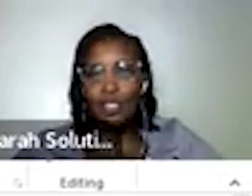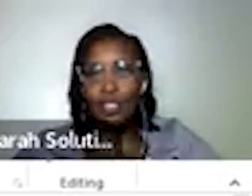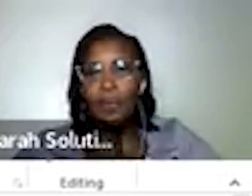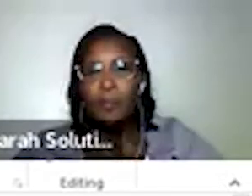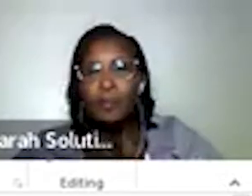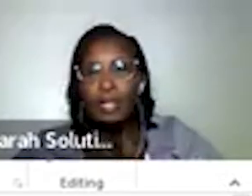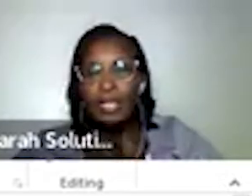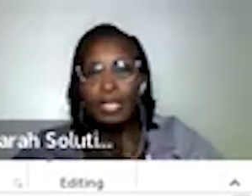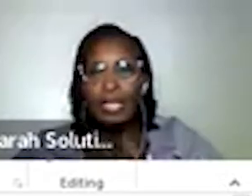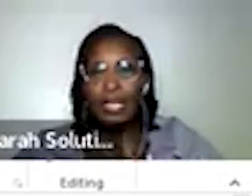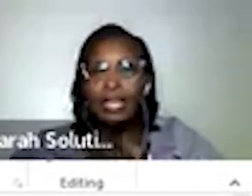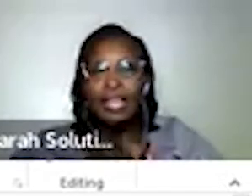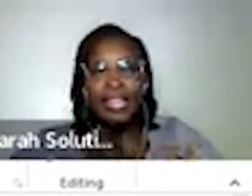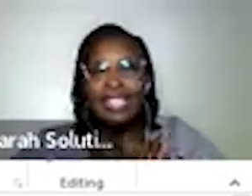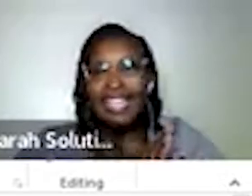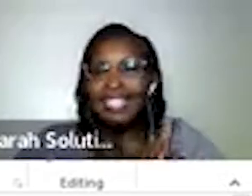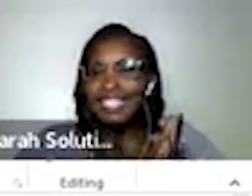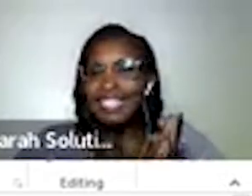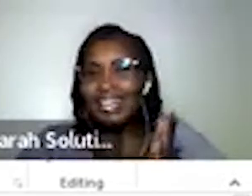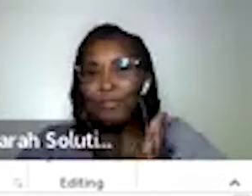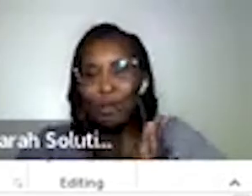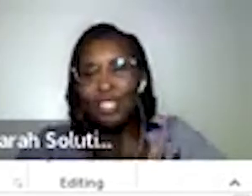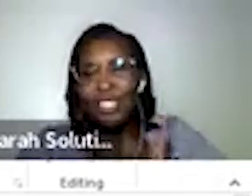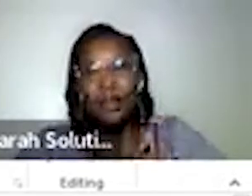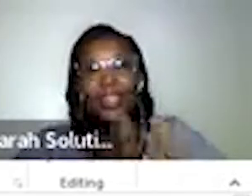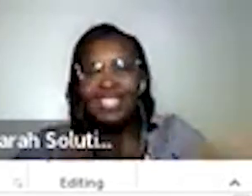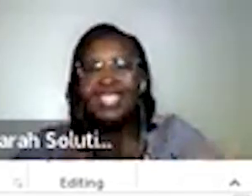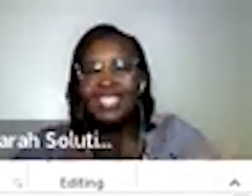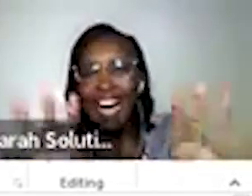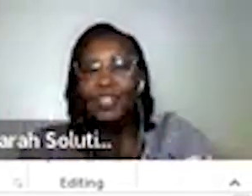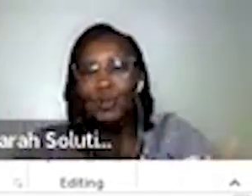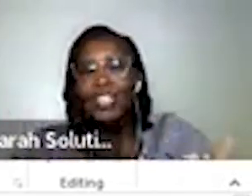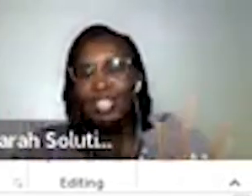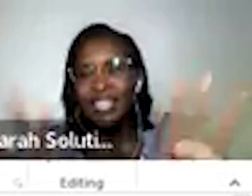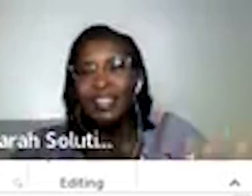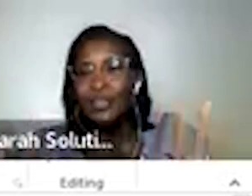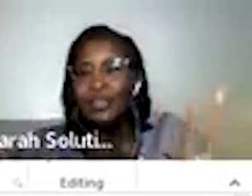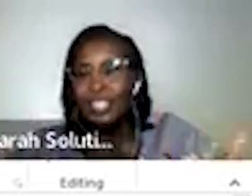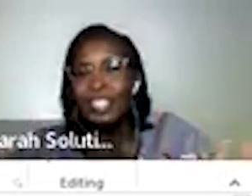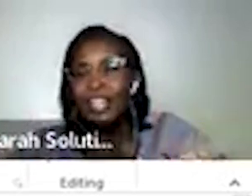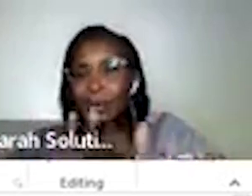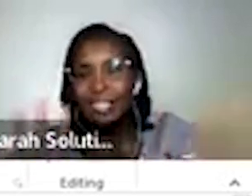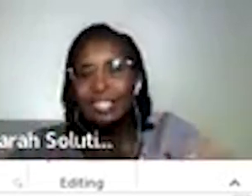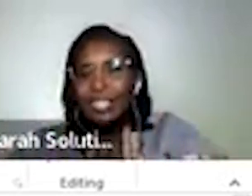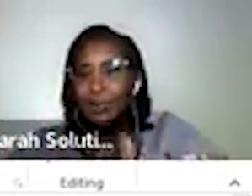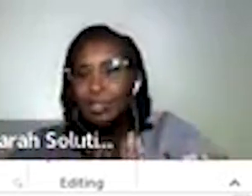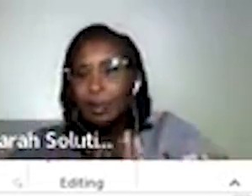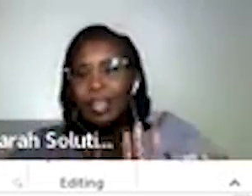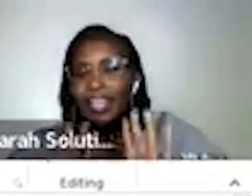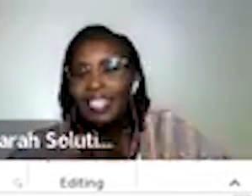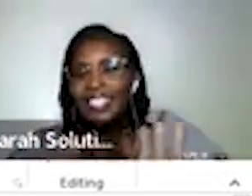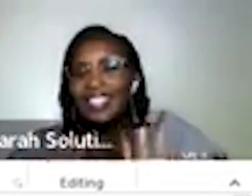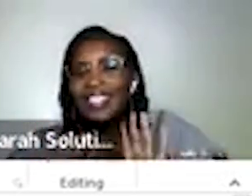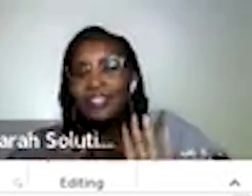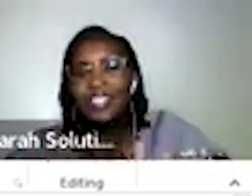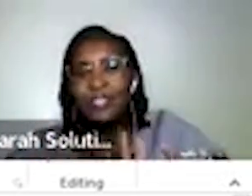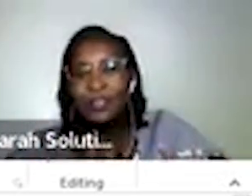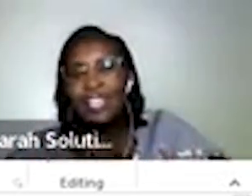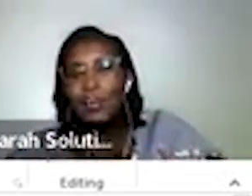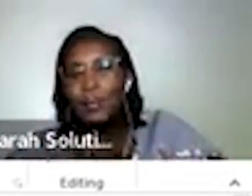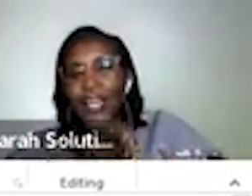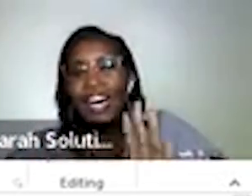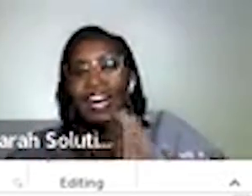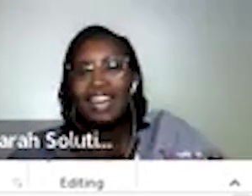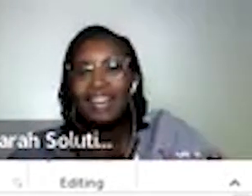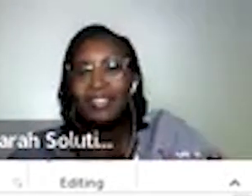panel discussions. And then, yes, of course, now this is actually the event of the year. Wacha sasa tuseme. This is the event